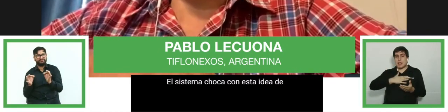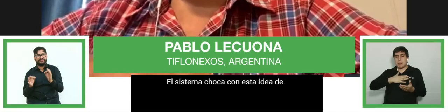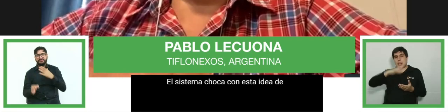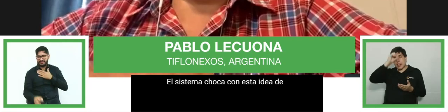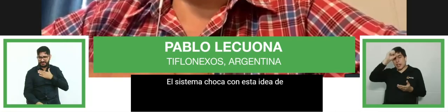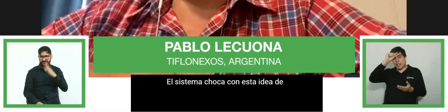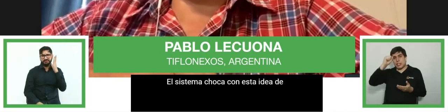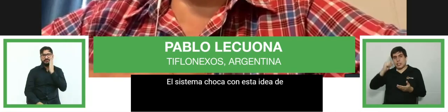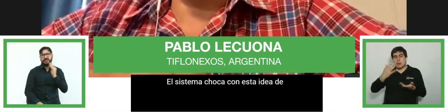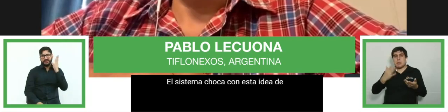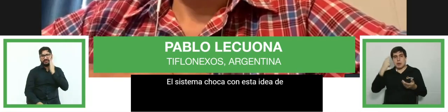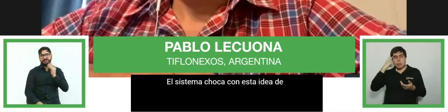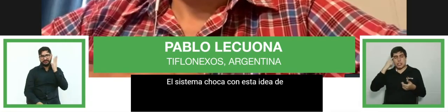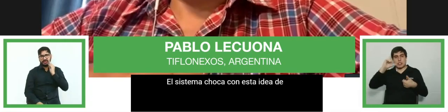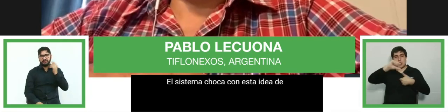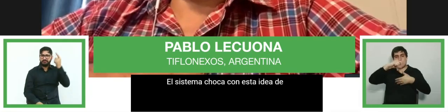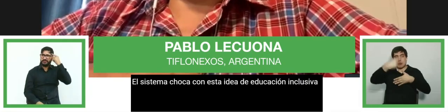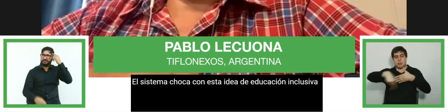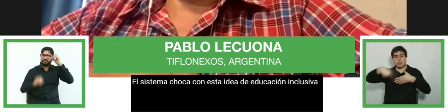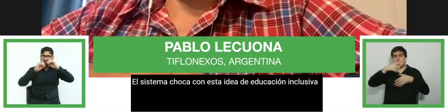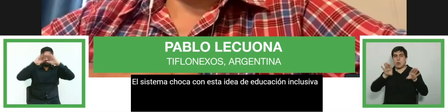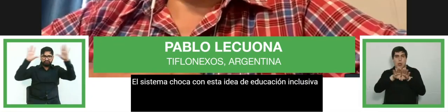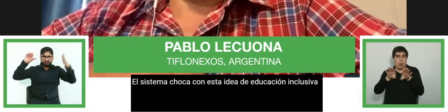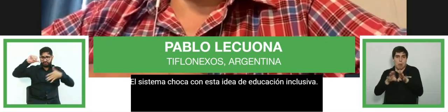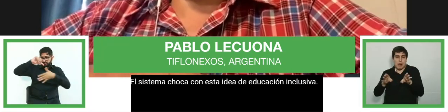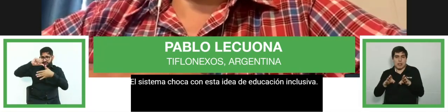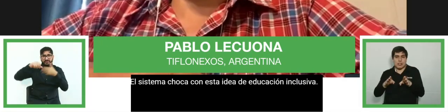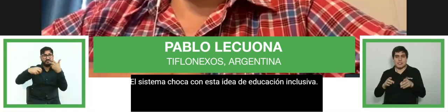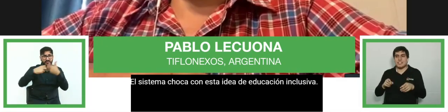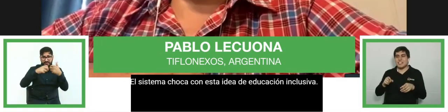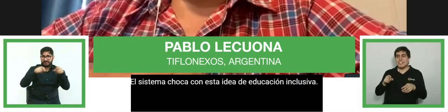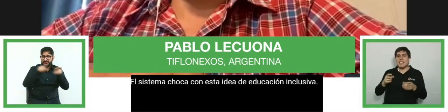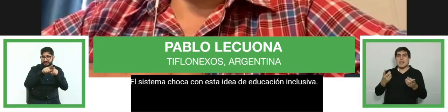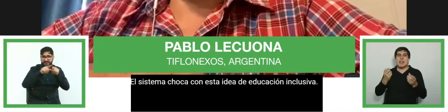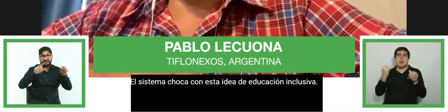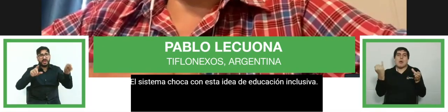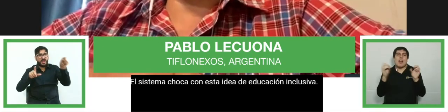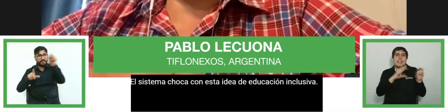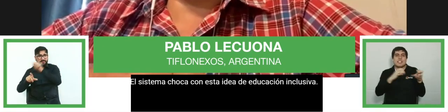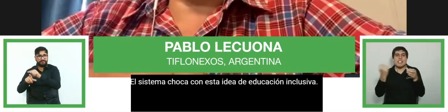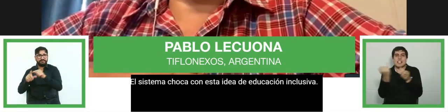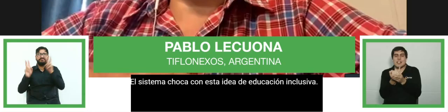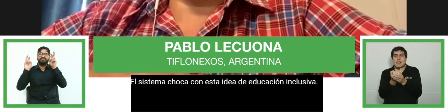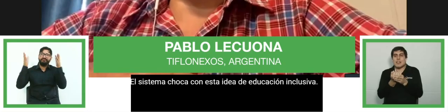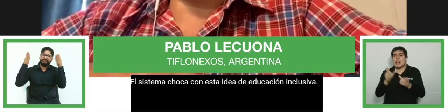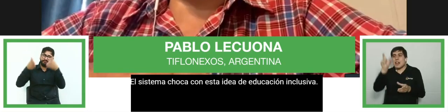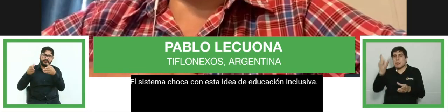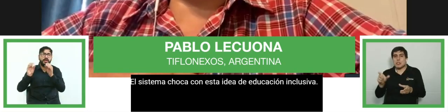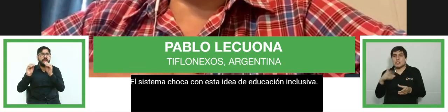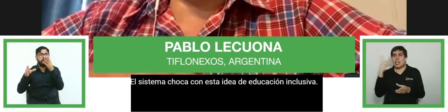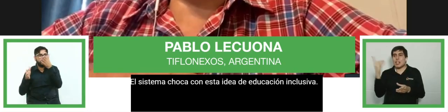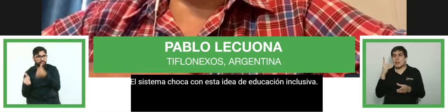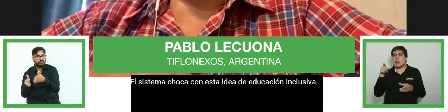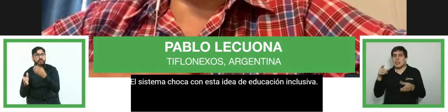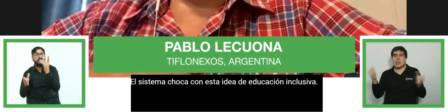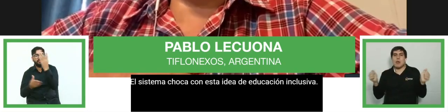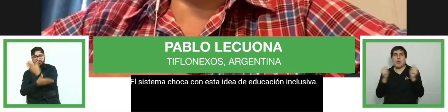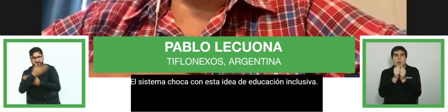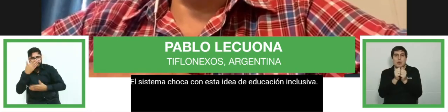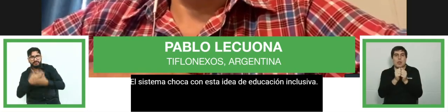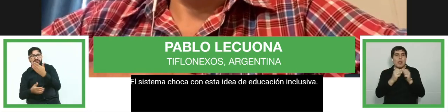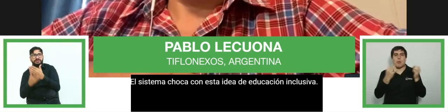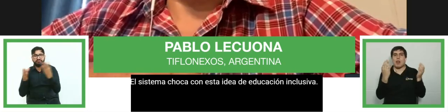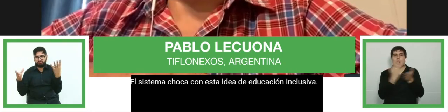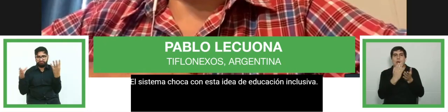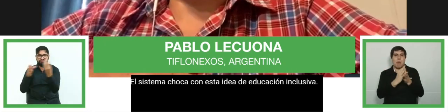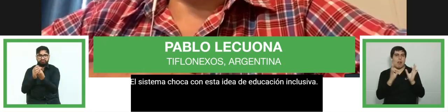think inclusive education means that girls with disabilities of any type are at the regular school, that's it. But being